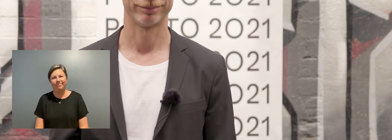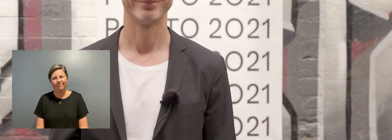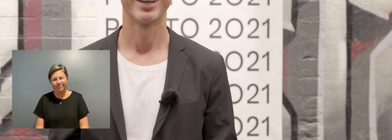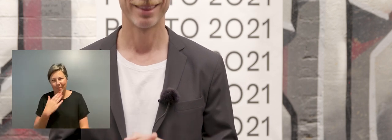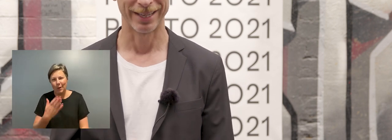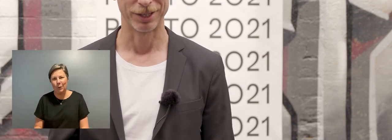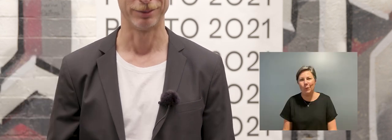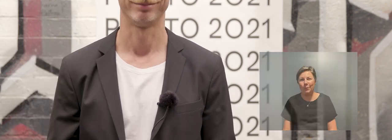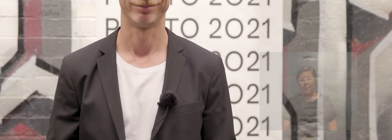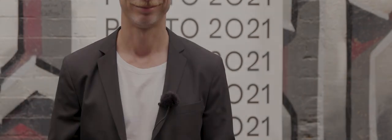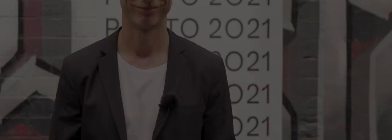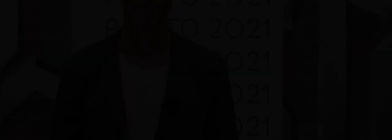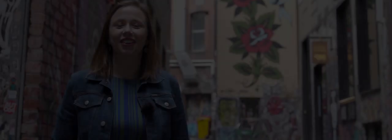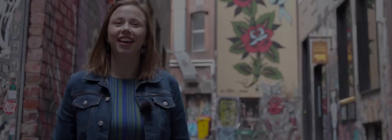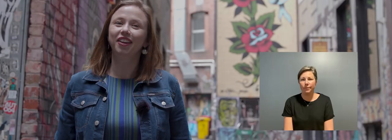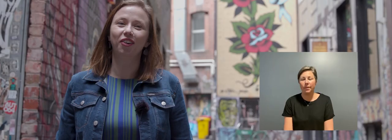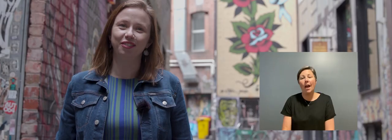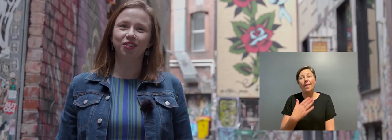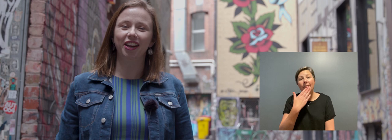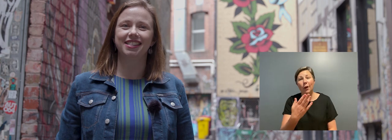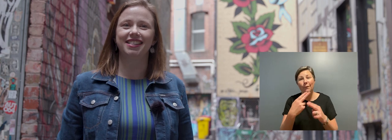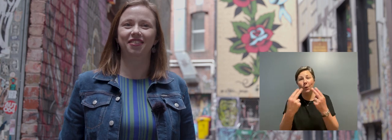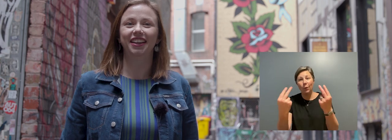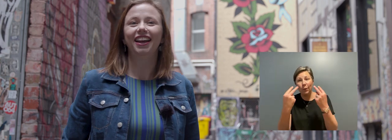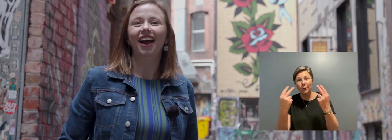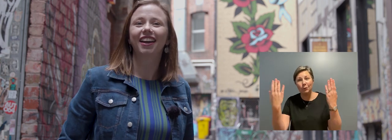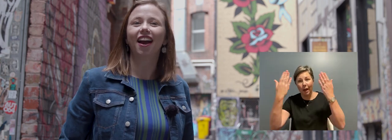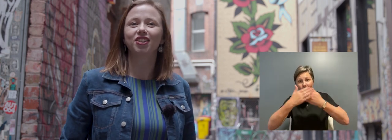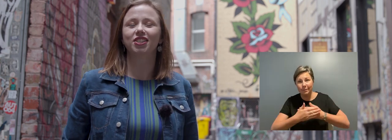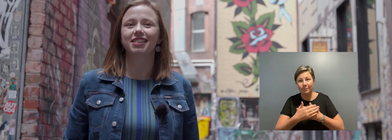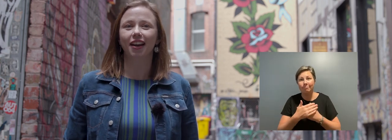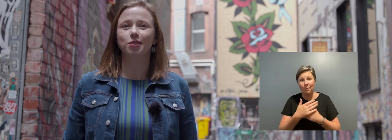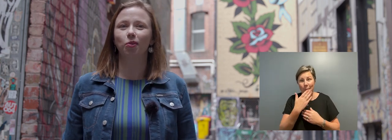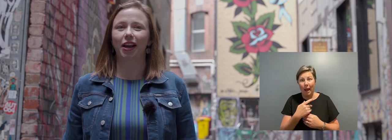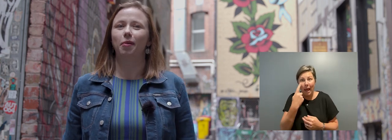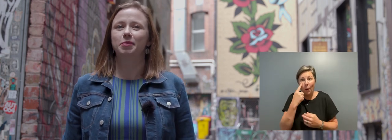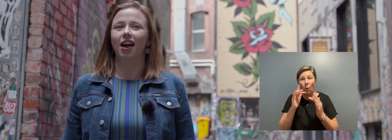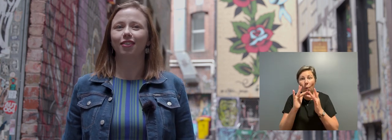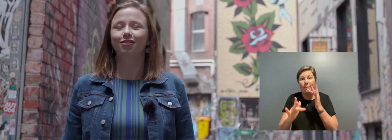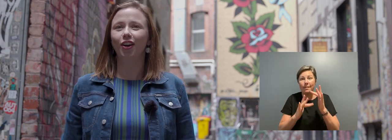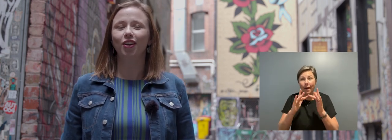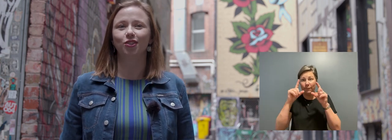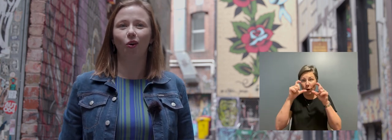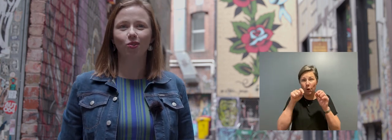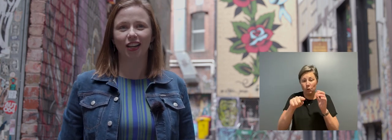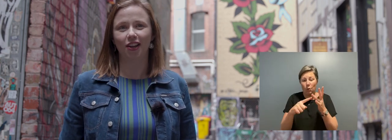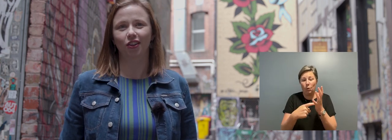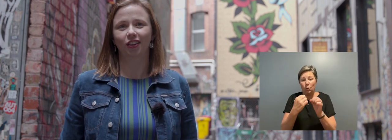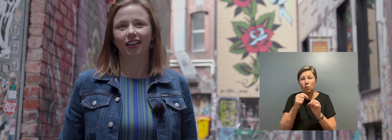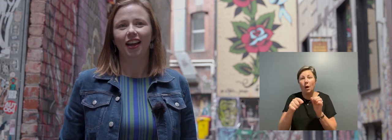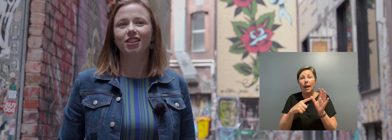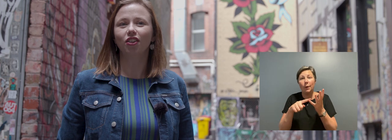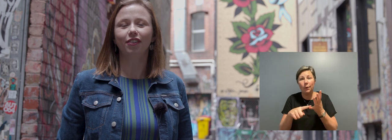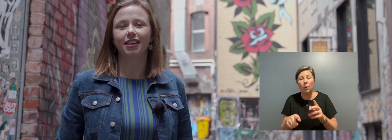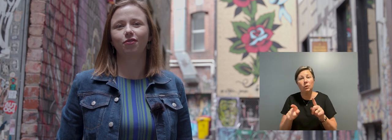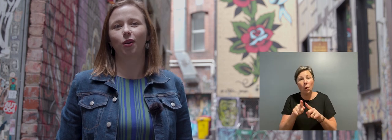thank you thank you all for joining us this evening i encourage you to start exploring our website photo.org.au